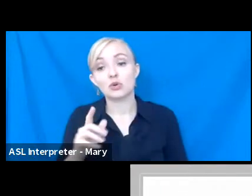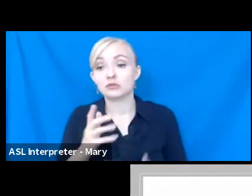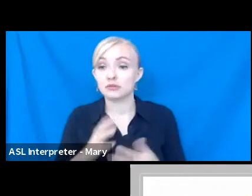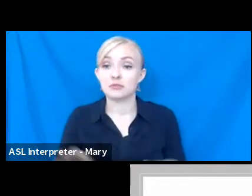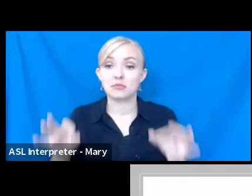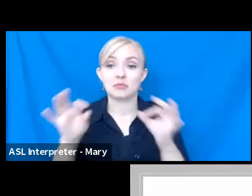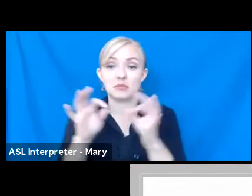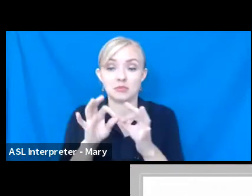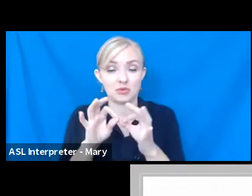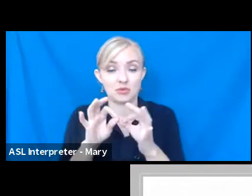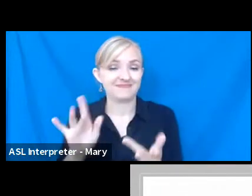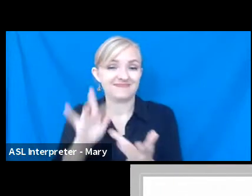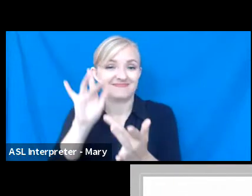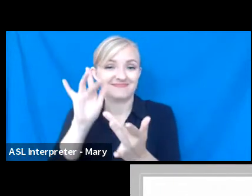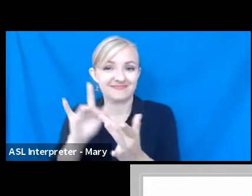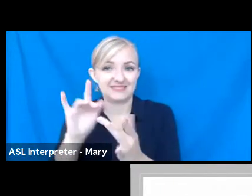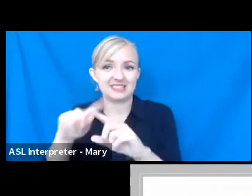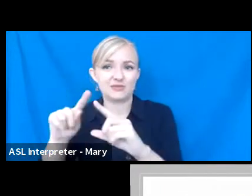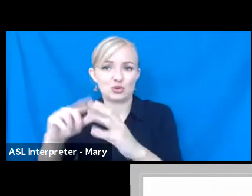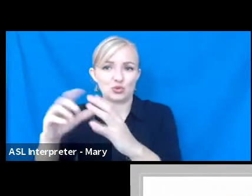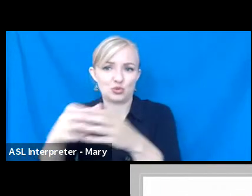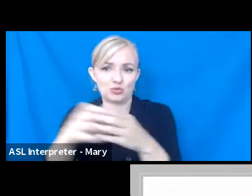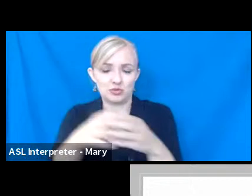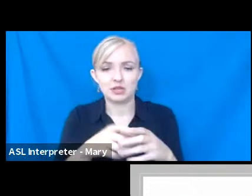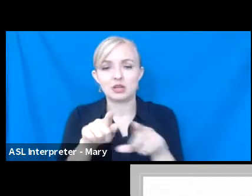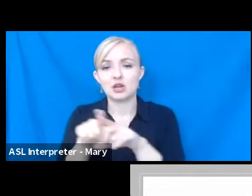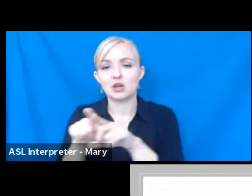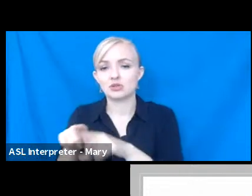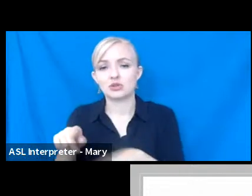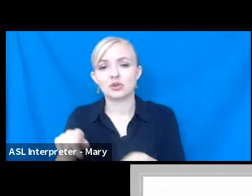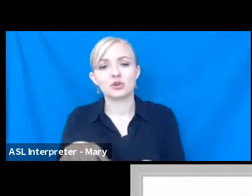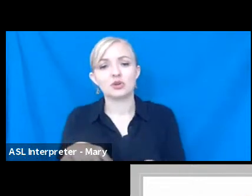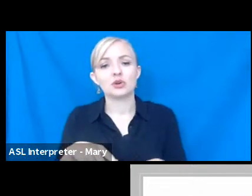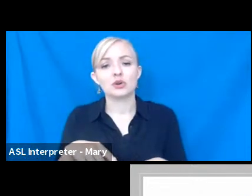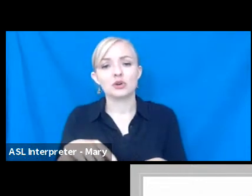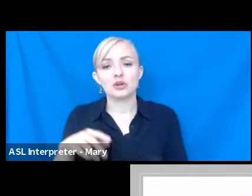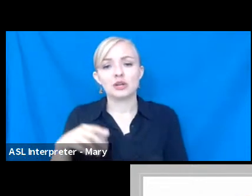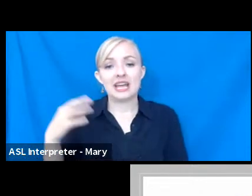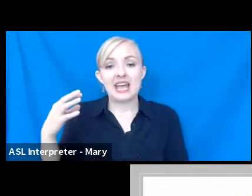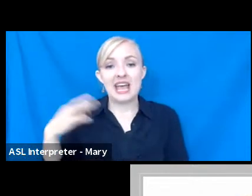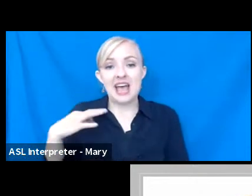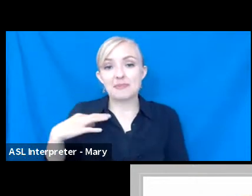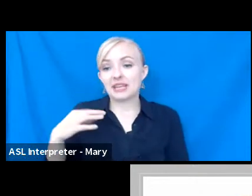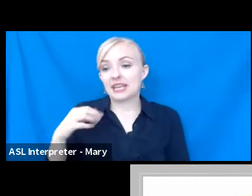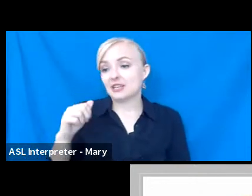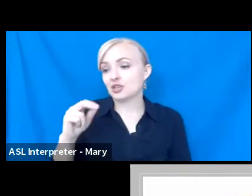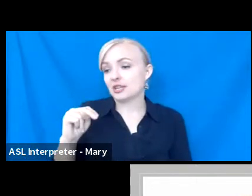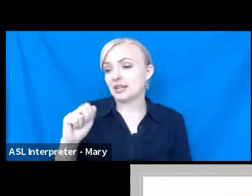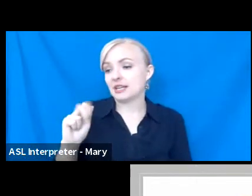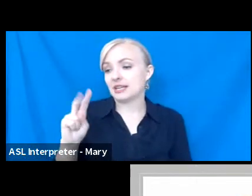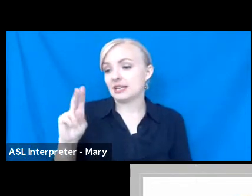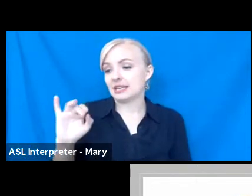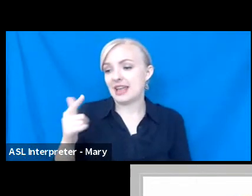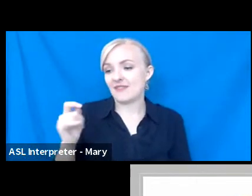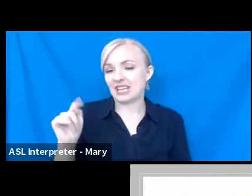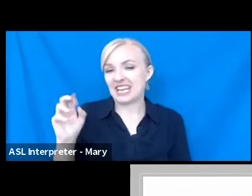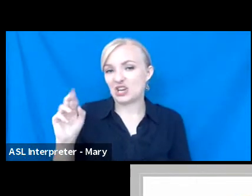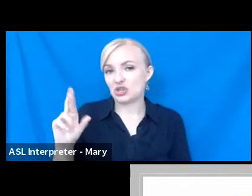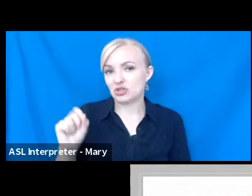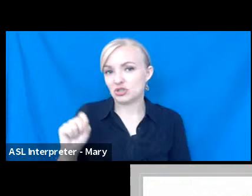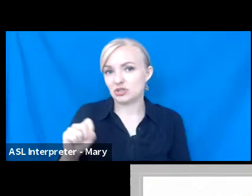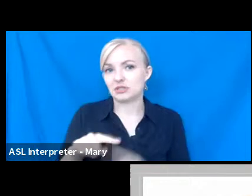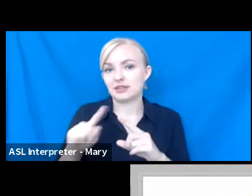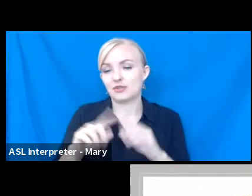important to reach these folks. Navigators, application navigators, third-party navigators,